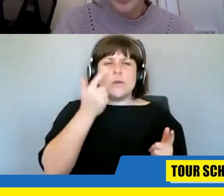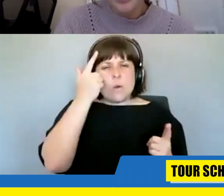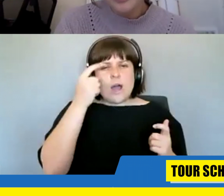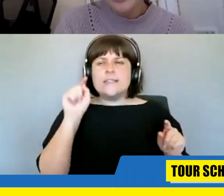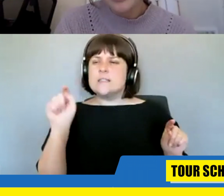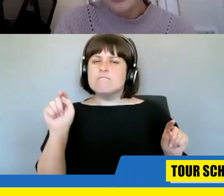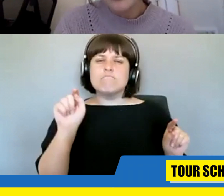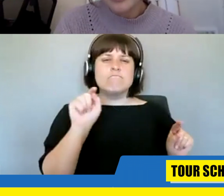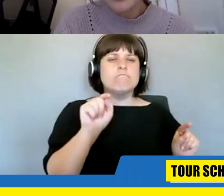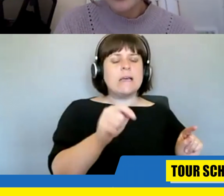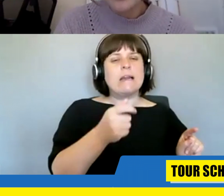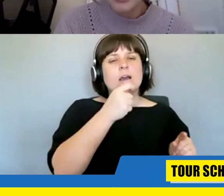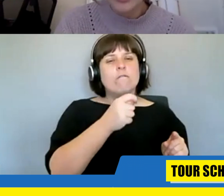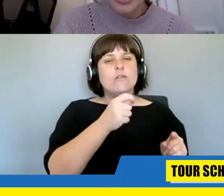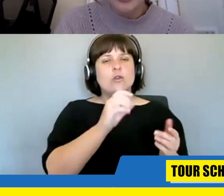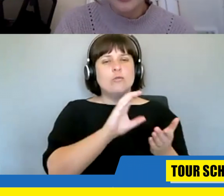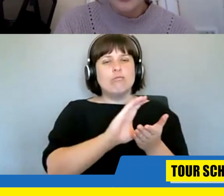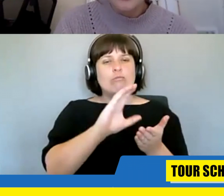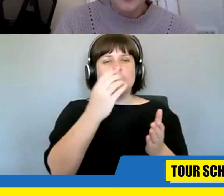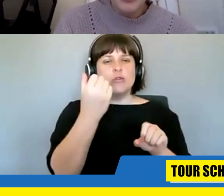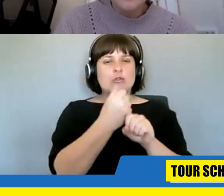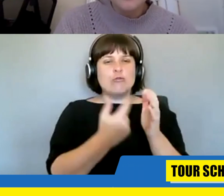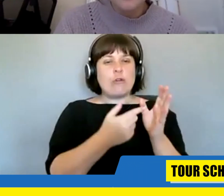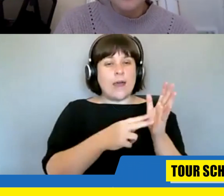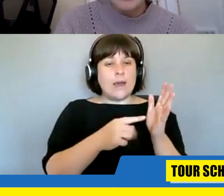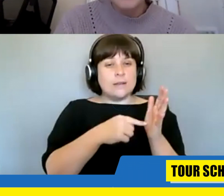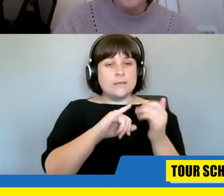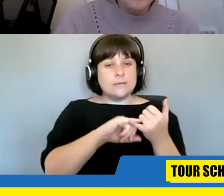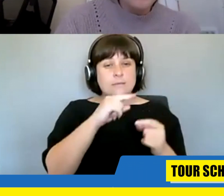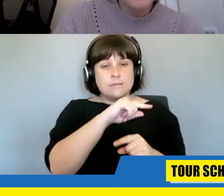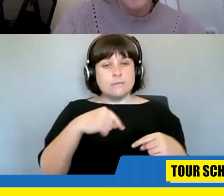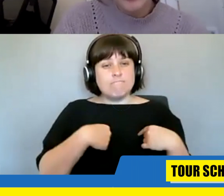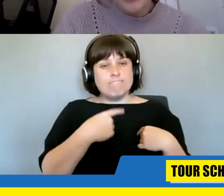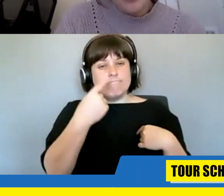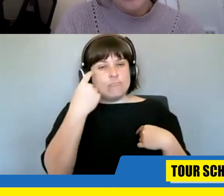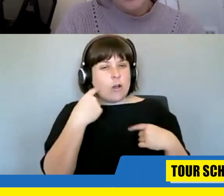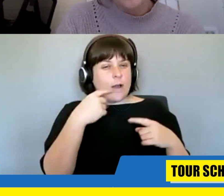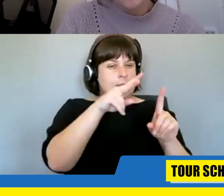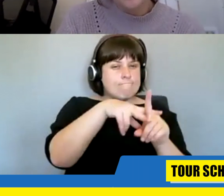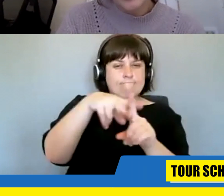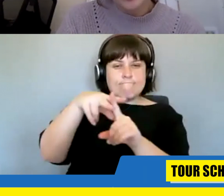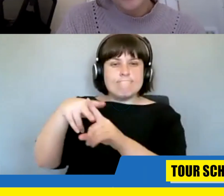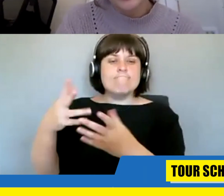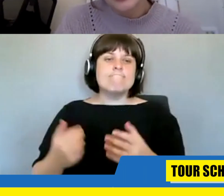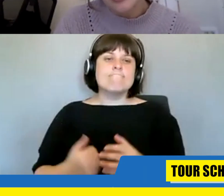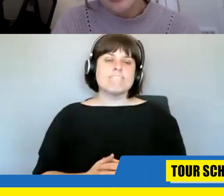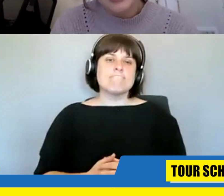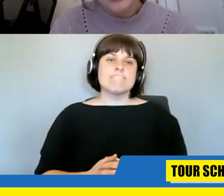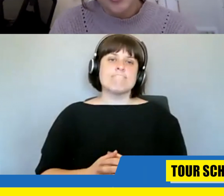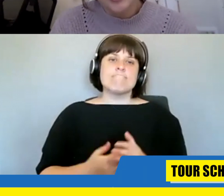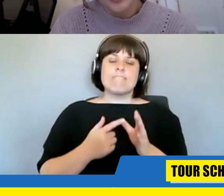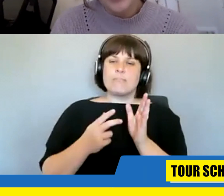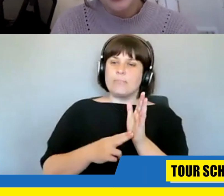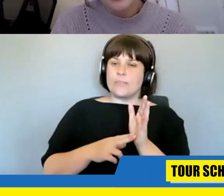of grants that we can get. So thank you. I might ask you a bit about some of those questions that I asked